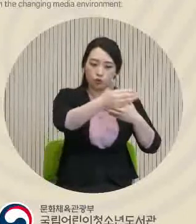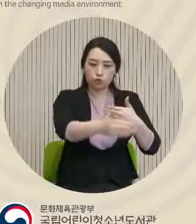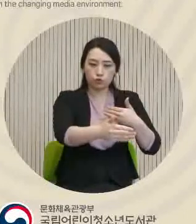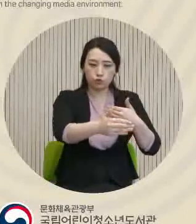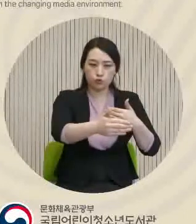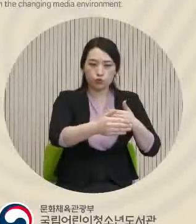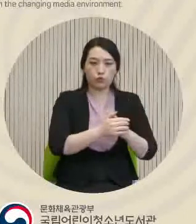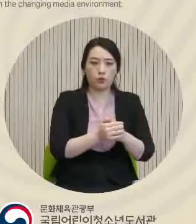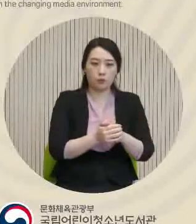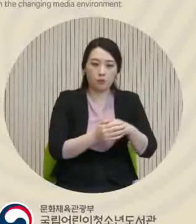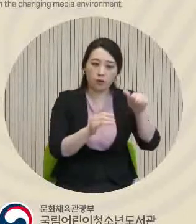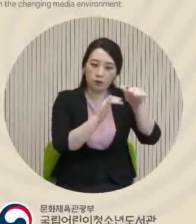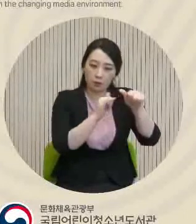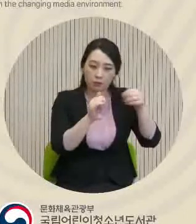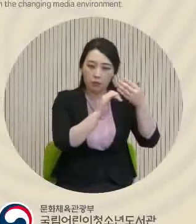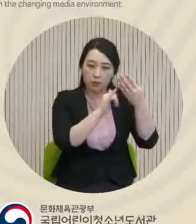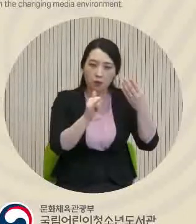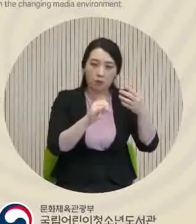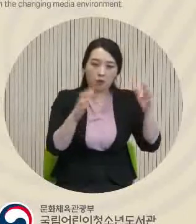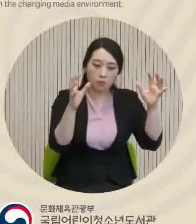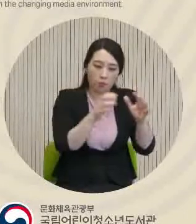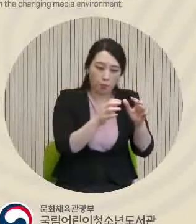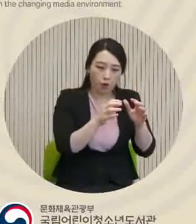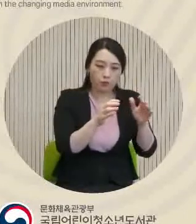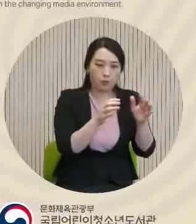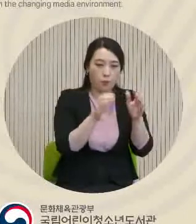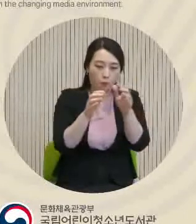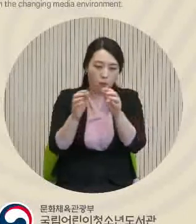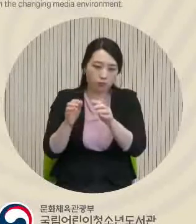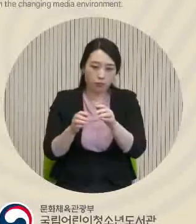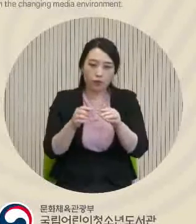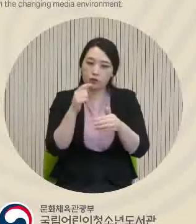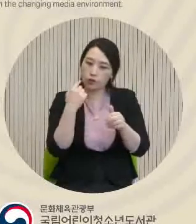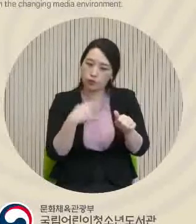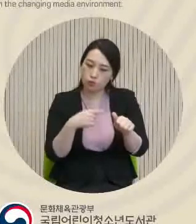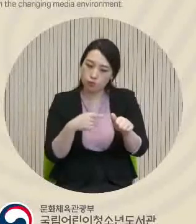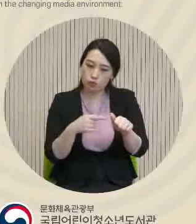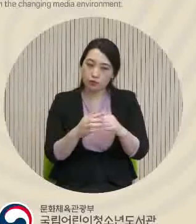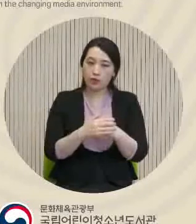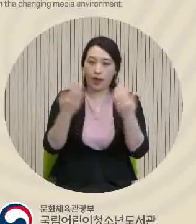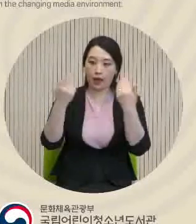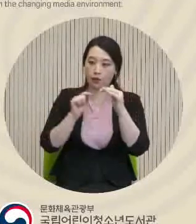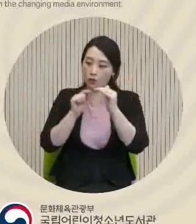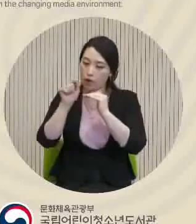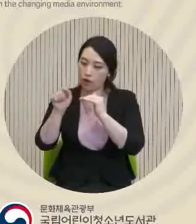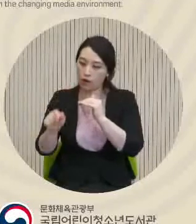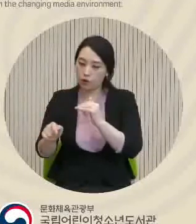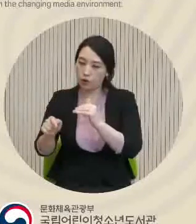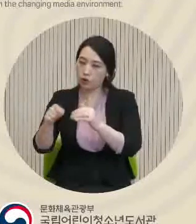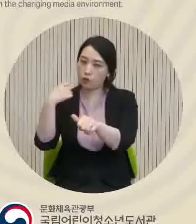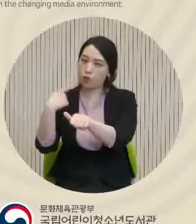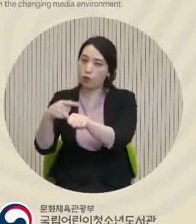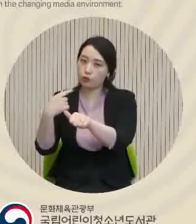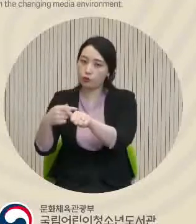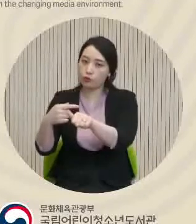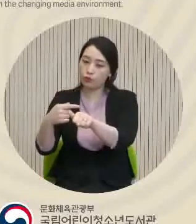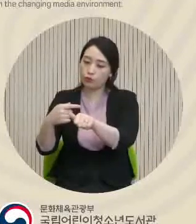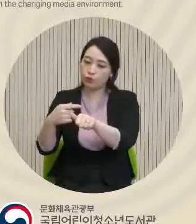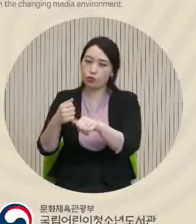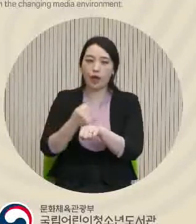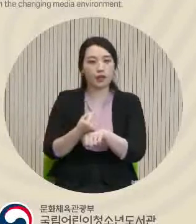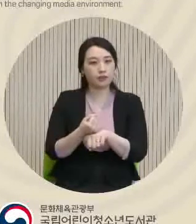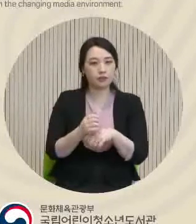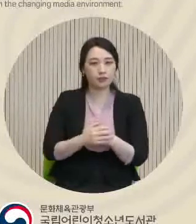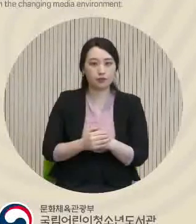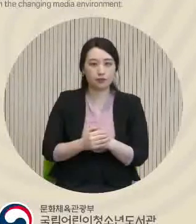end. And we are thinking whether we are going to have in small groups or we are going to have this program